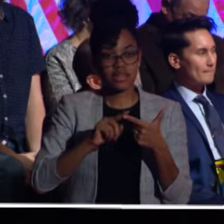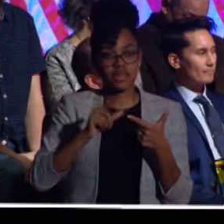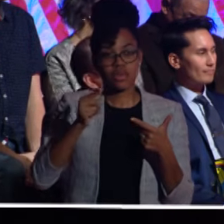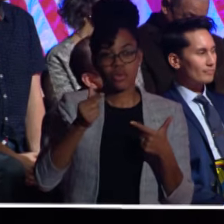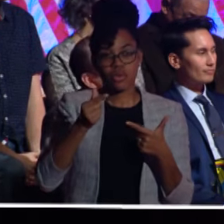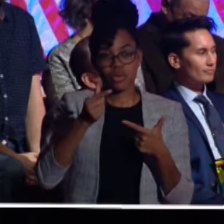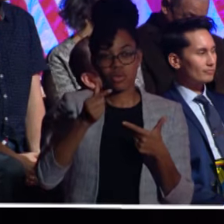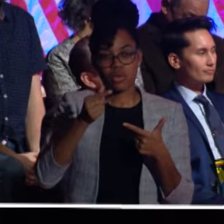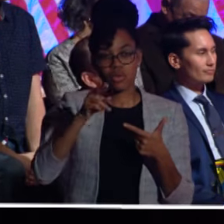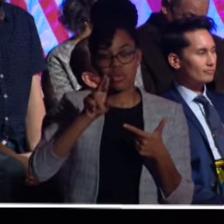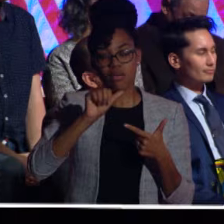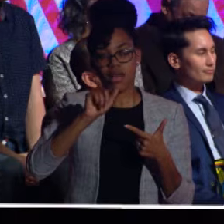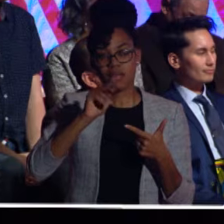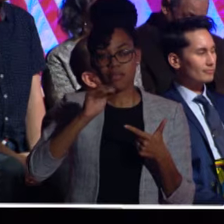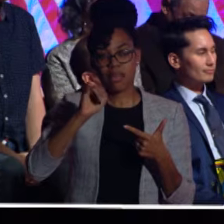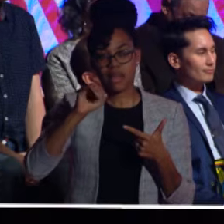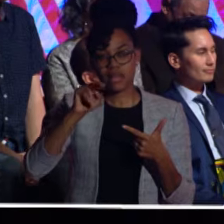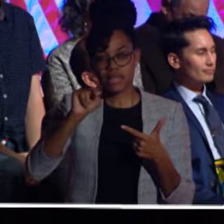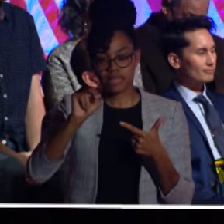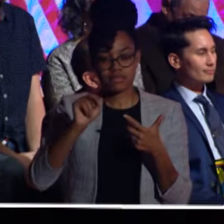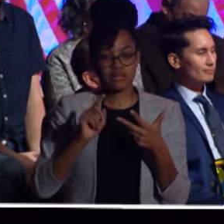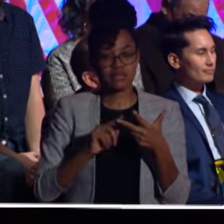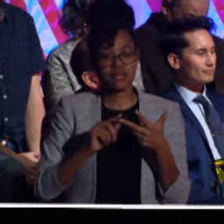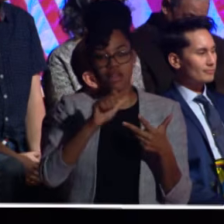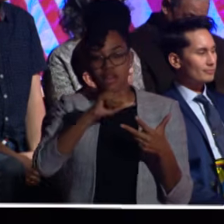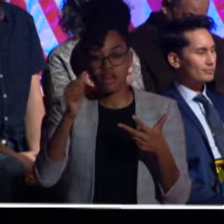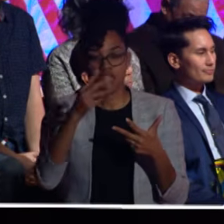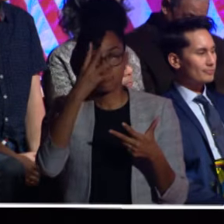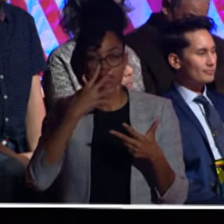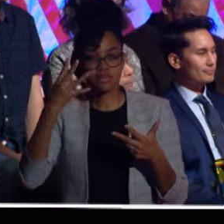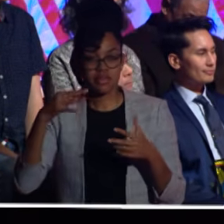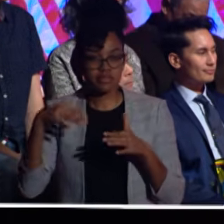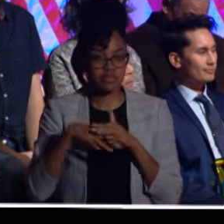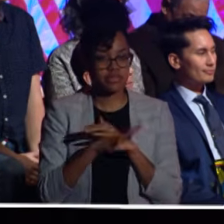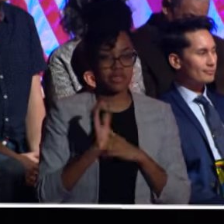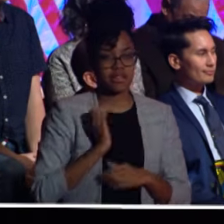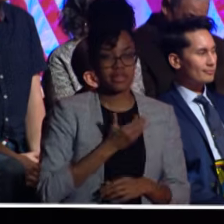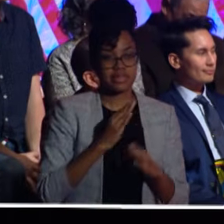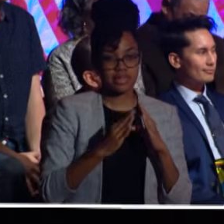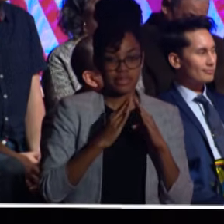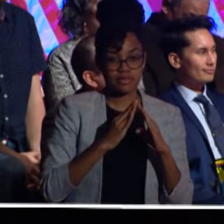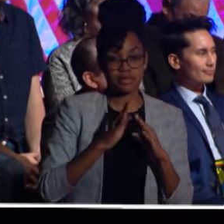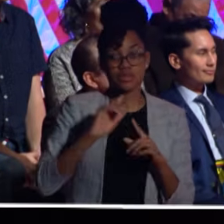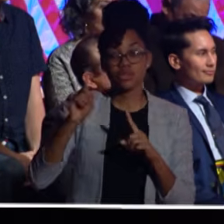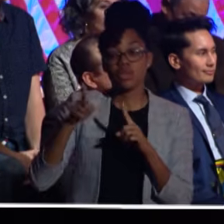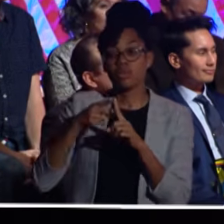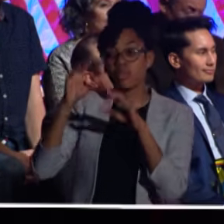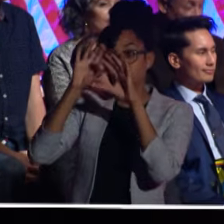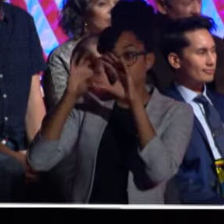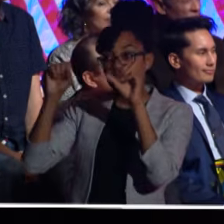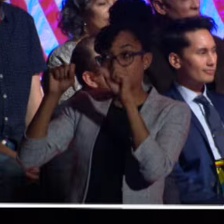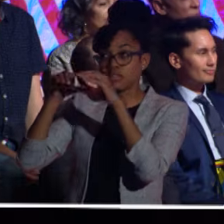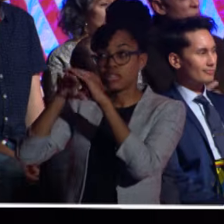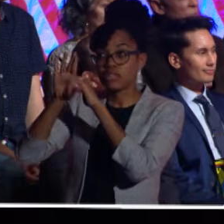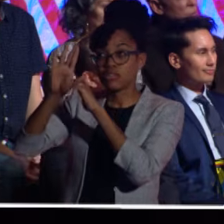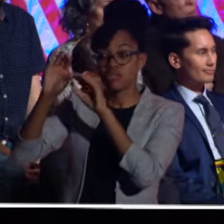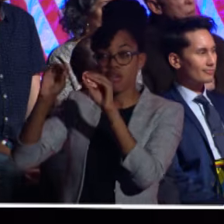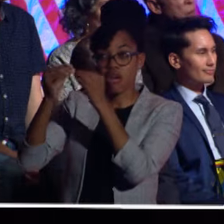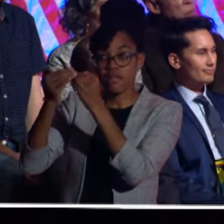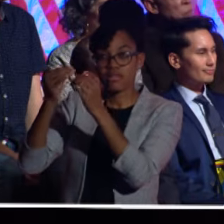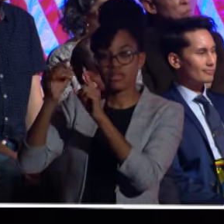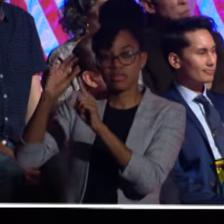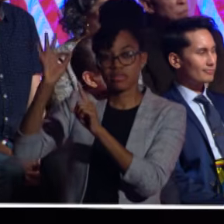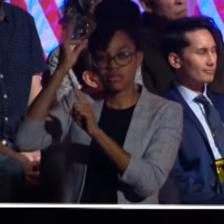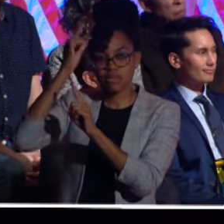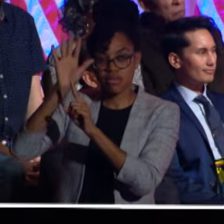matter to our 2020 candidates. When this president came into office, I created the Immigrant Justice Legal Services